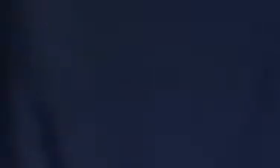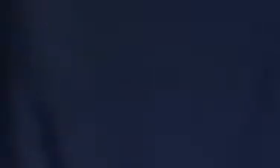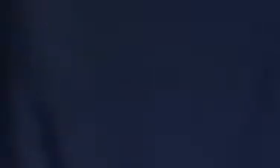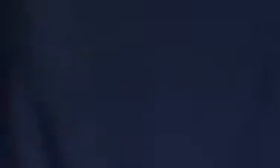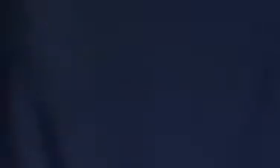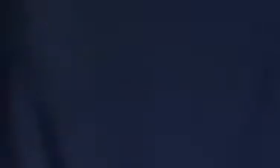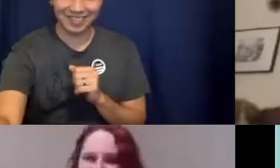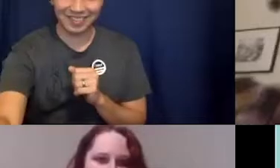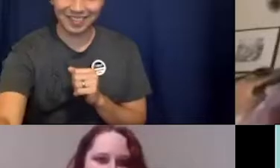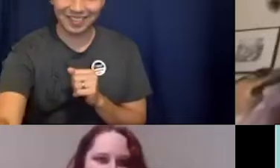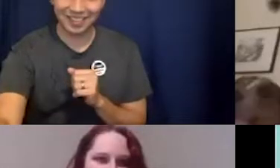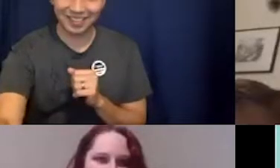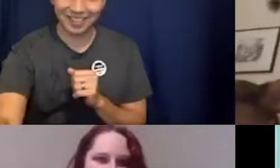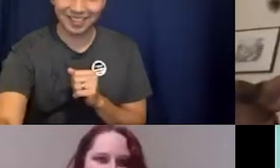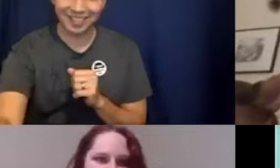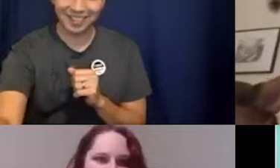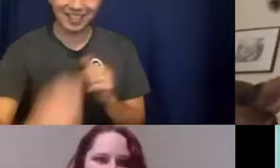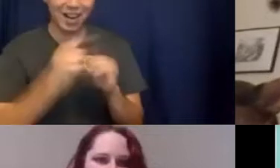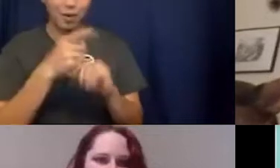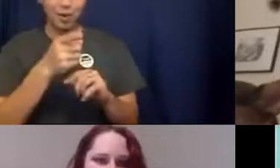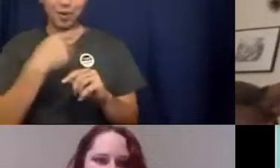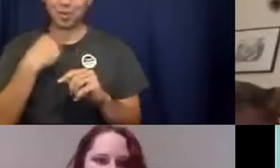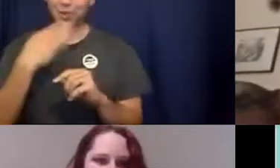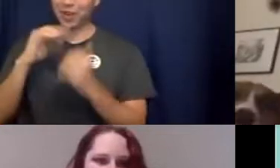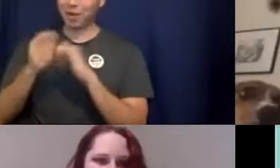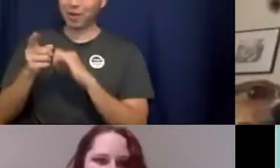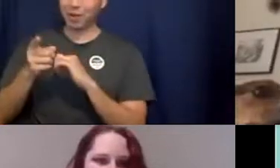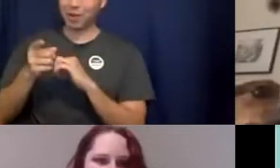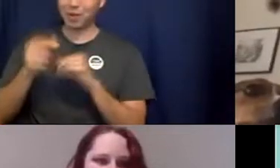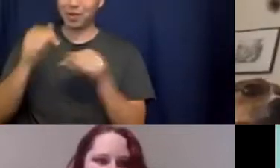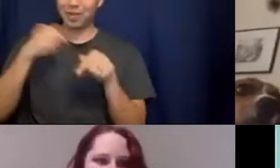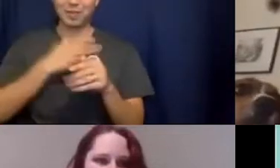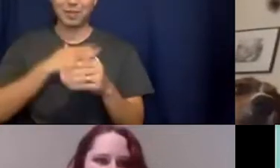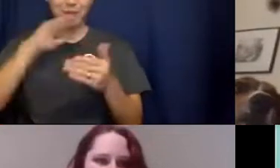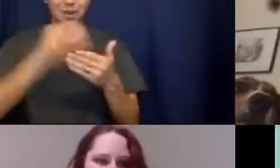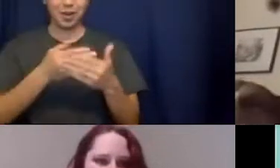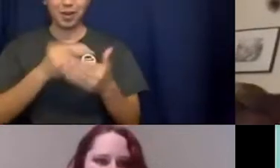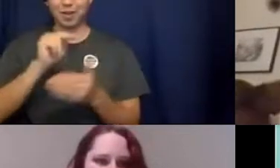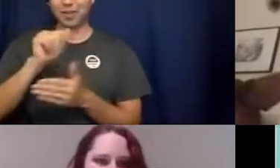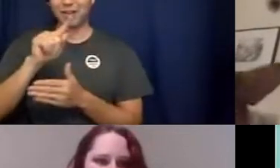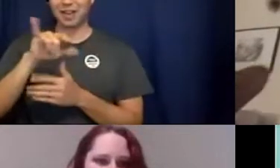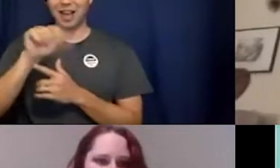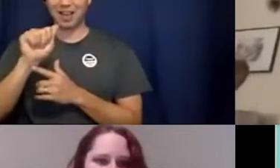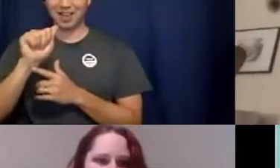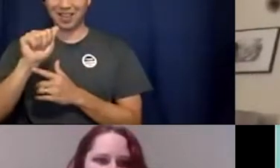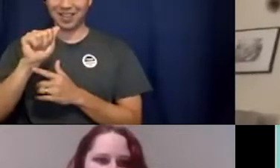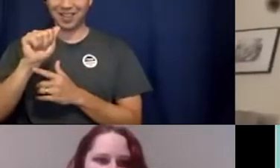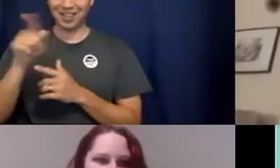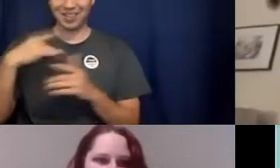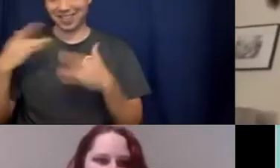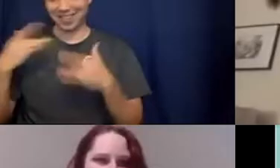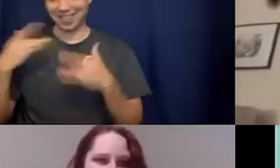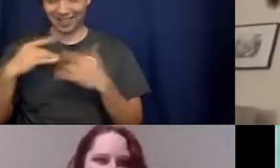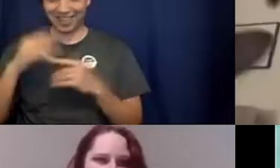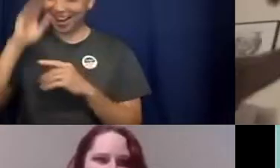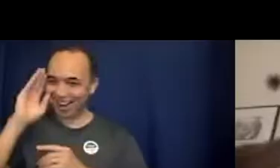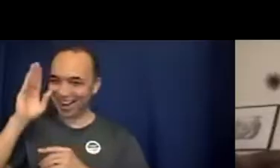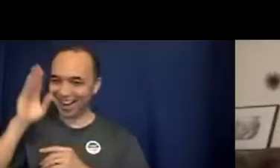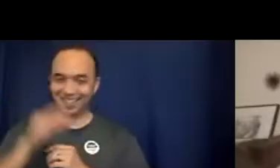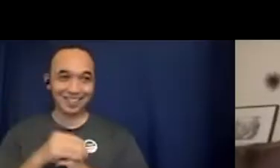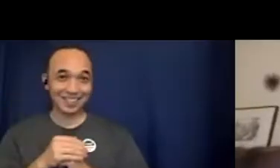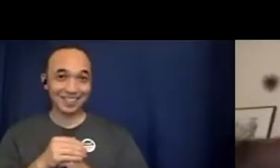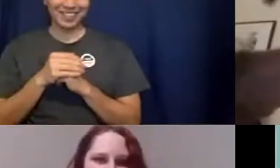be on a team with so many creative people who want to impact the world for better. So I thank you